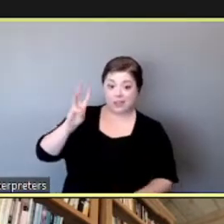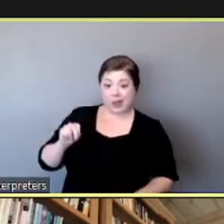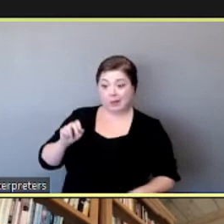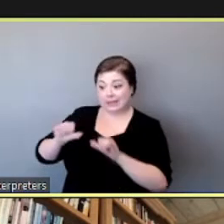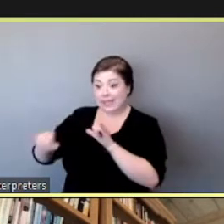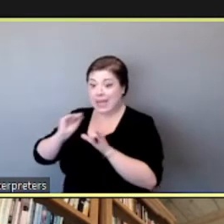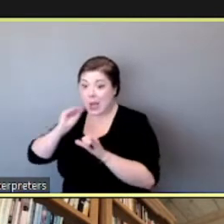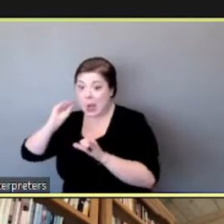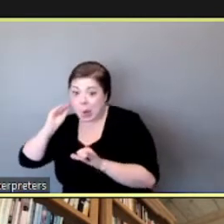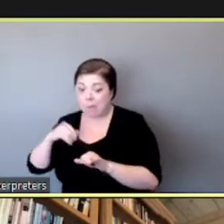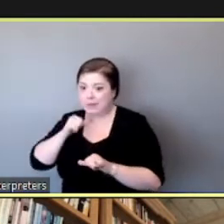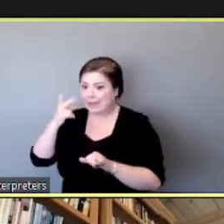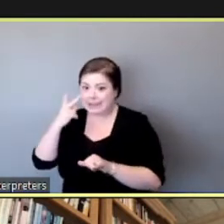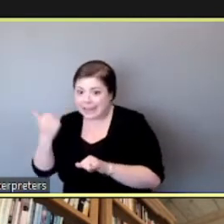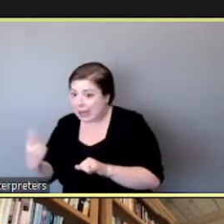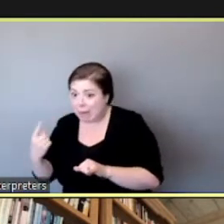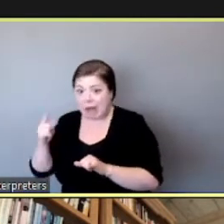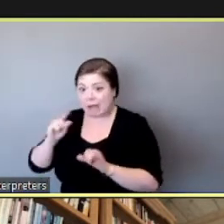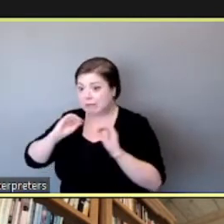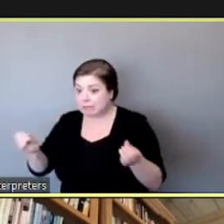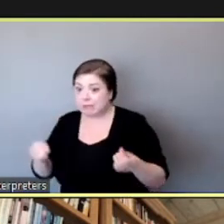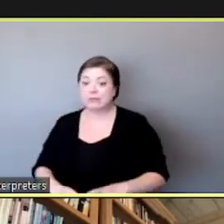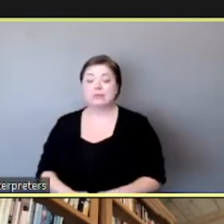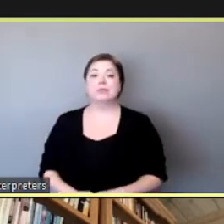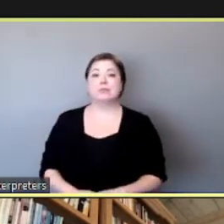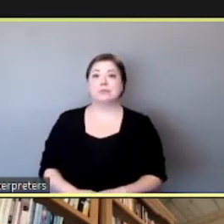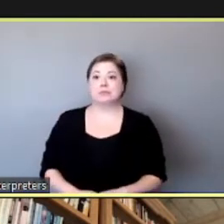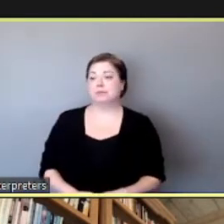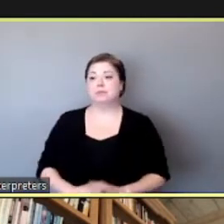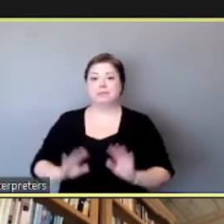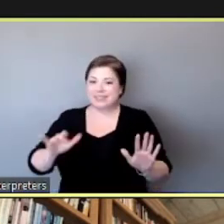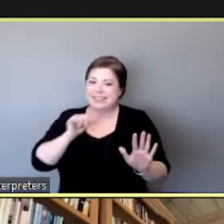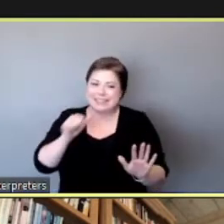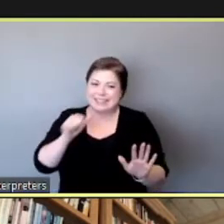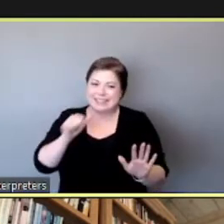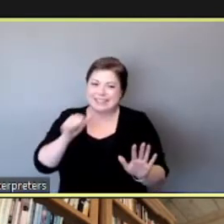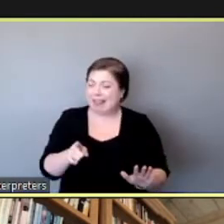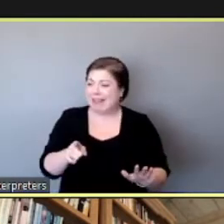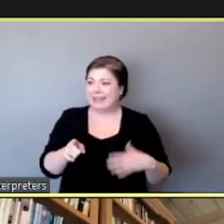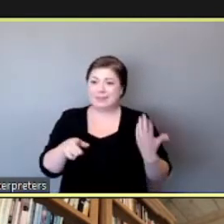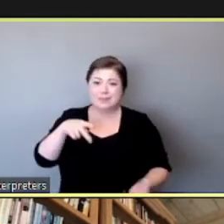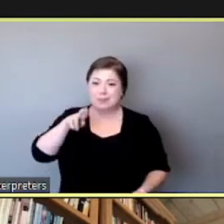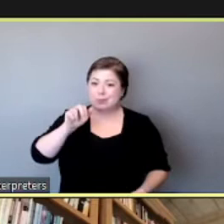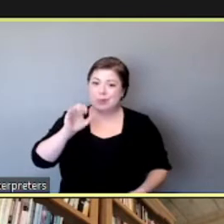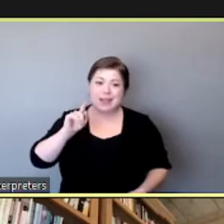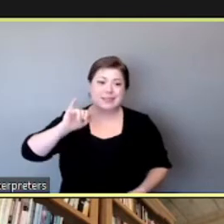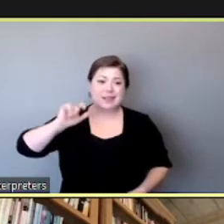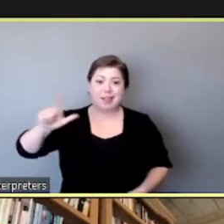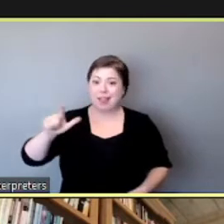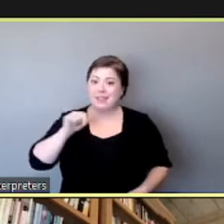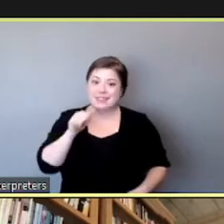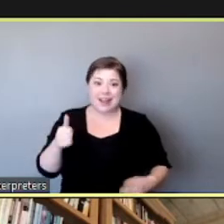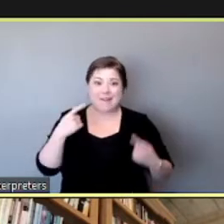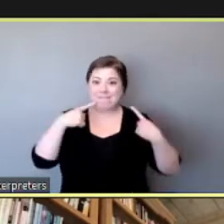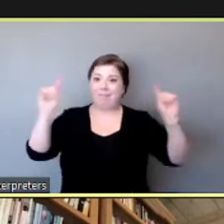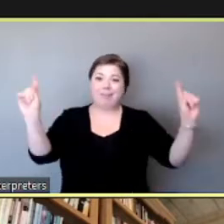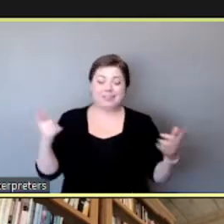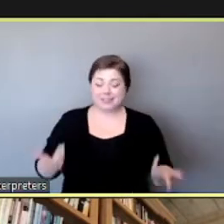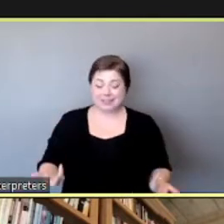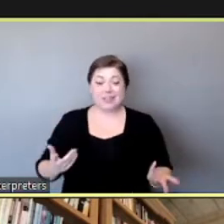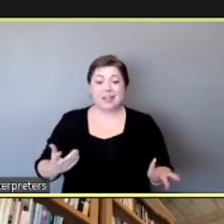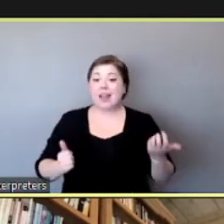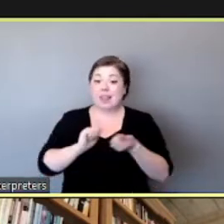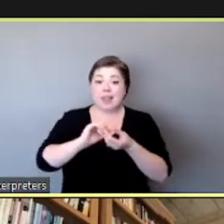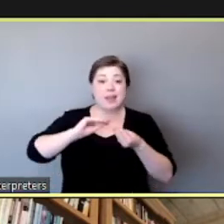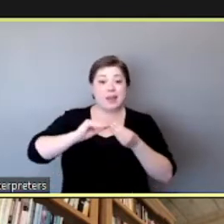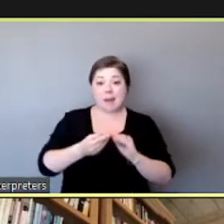anybody at all. But that's not practical for most people. The number one way to